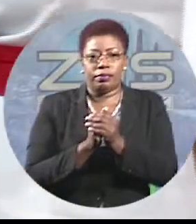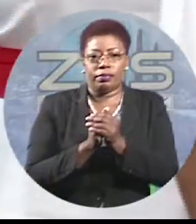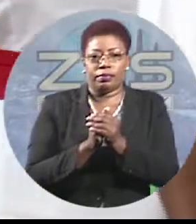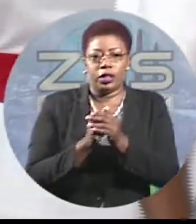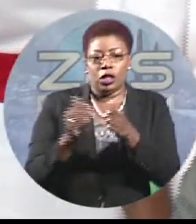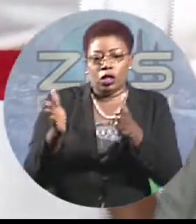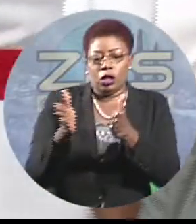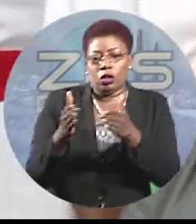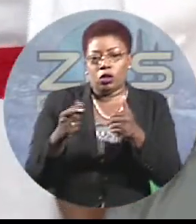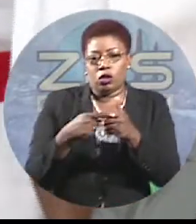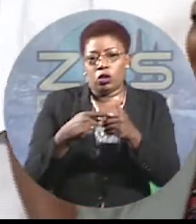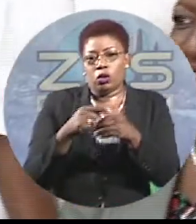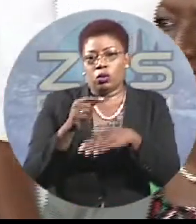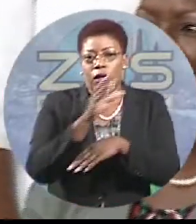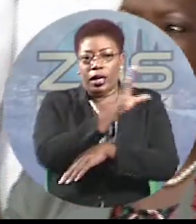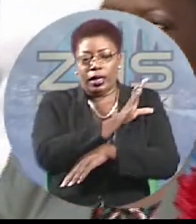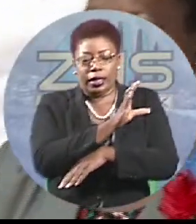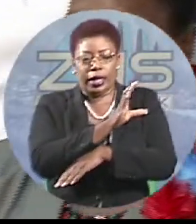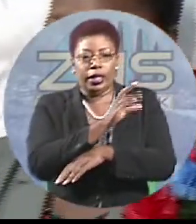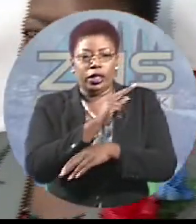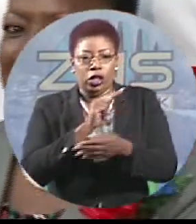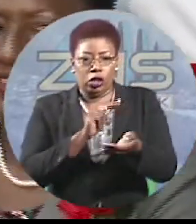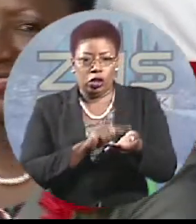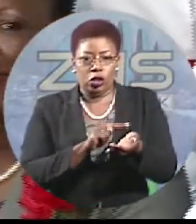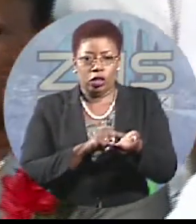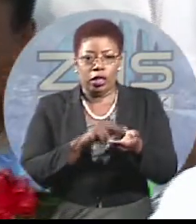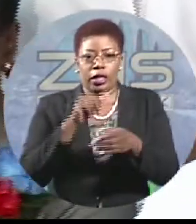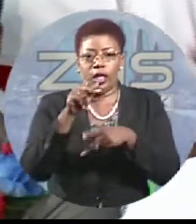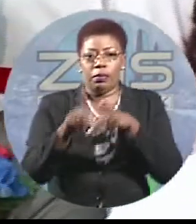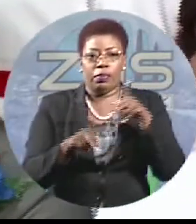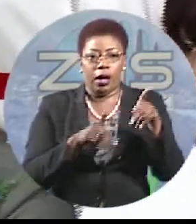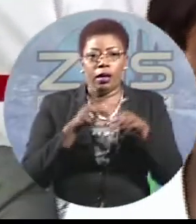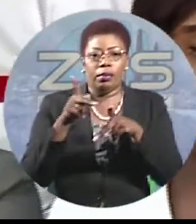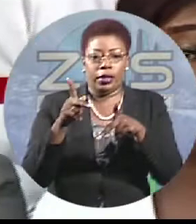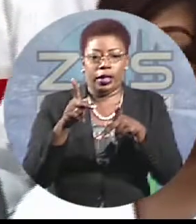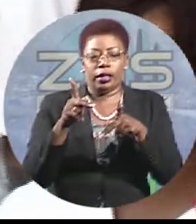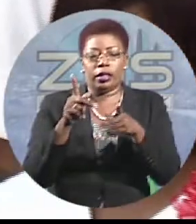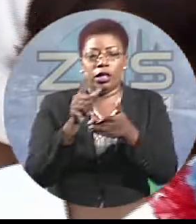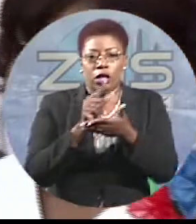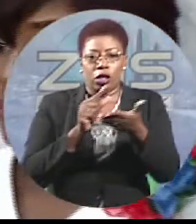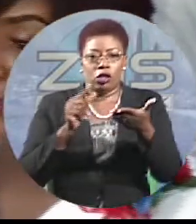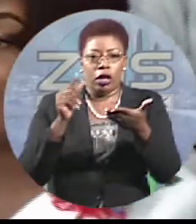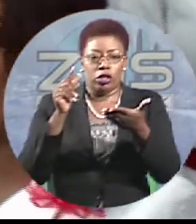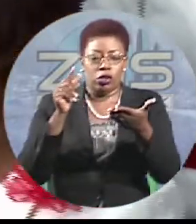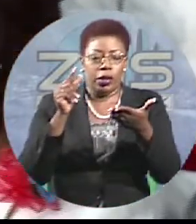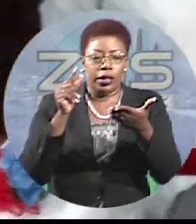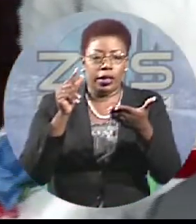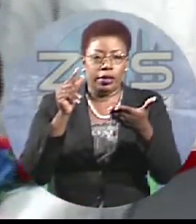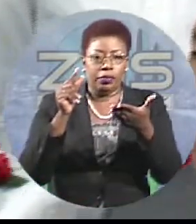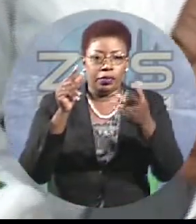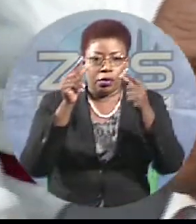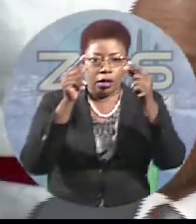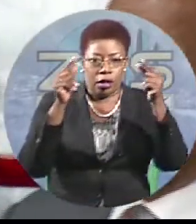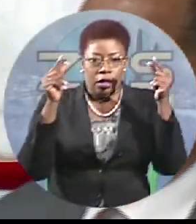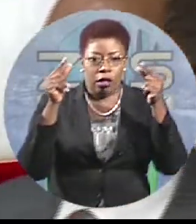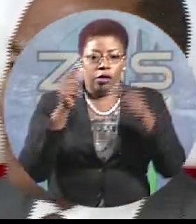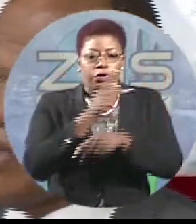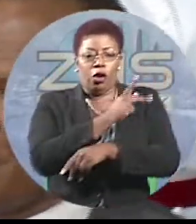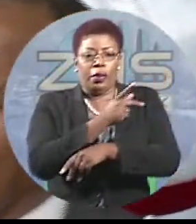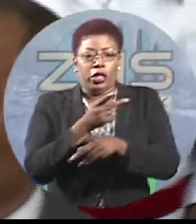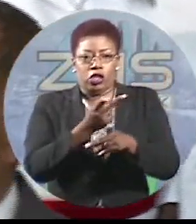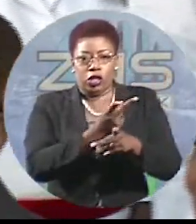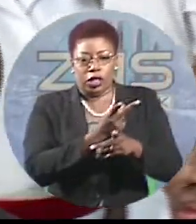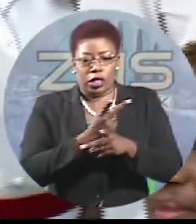Close to 40 trained clinical nurses from throughout the public sector graduated with additional skills to improve patient care after completing a